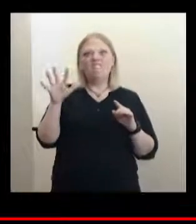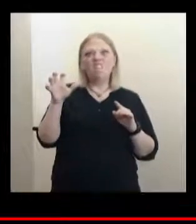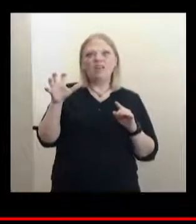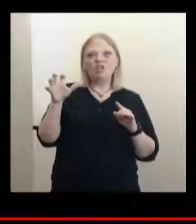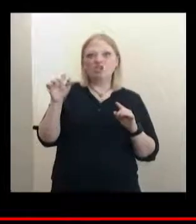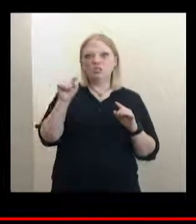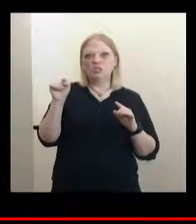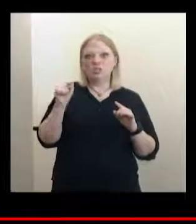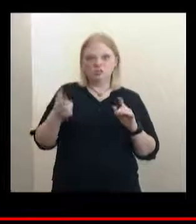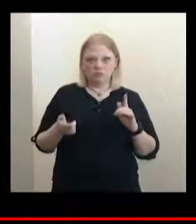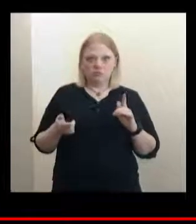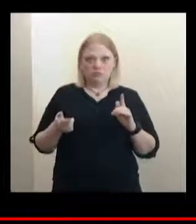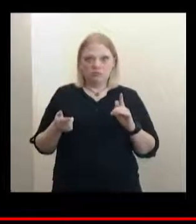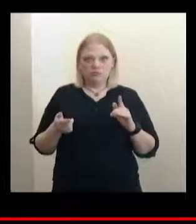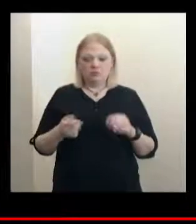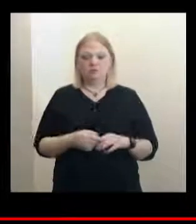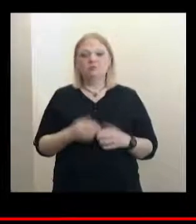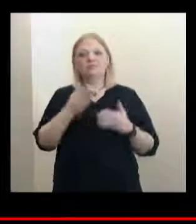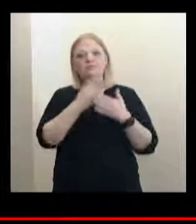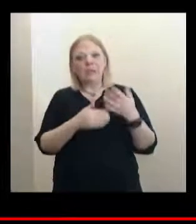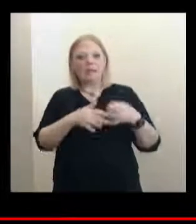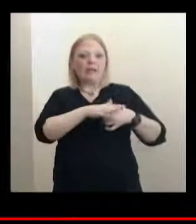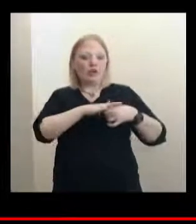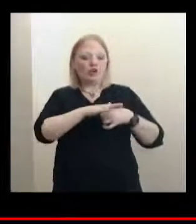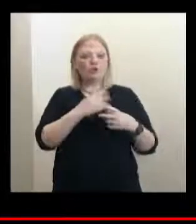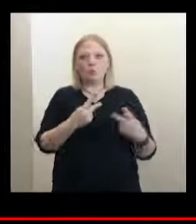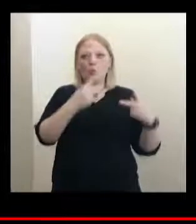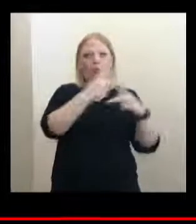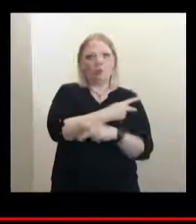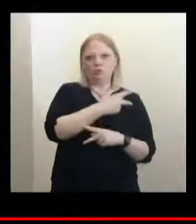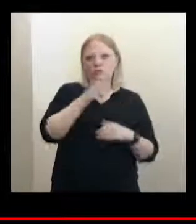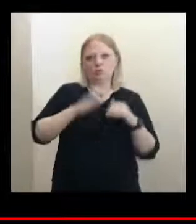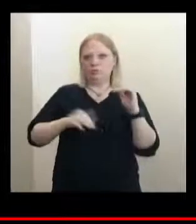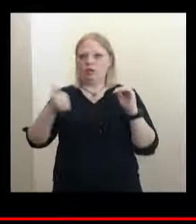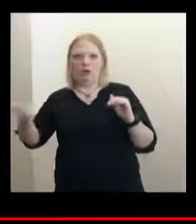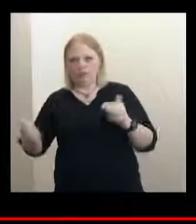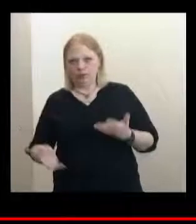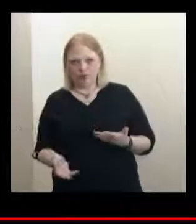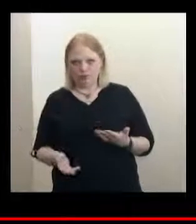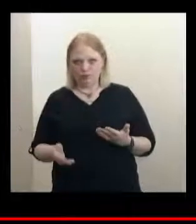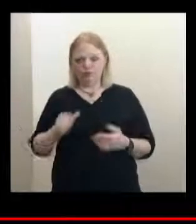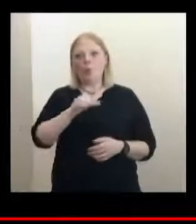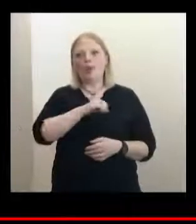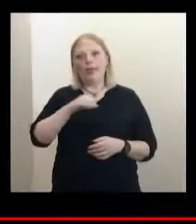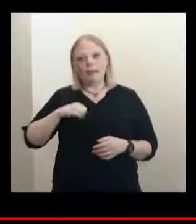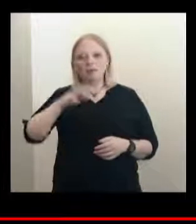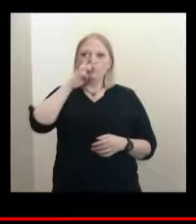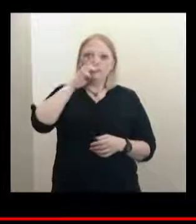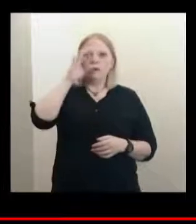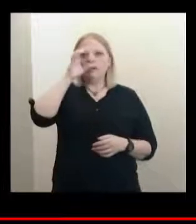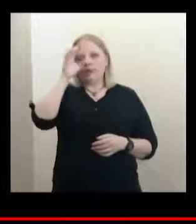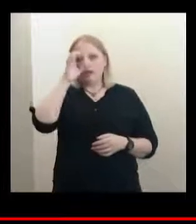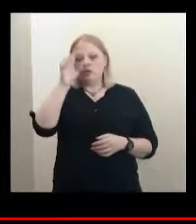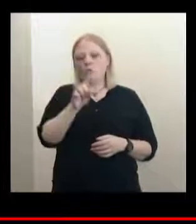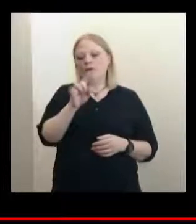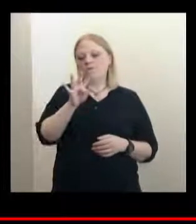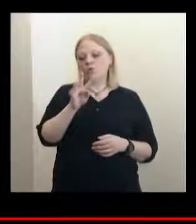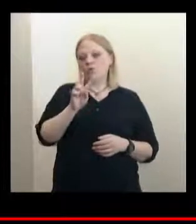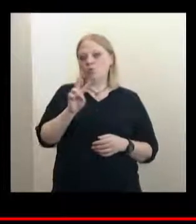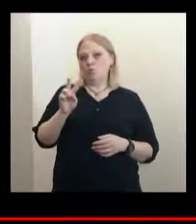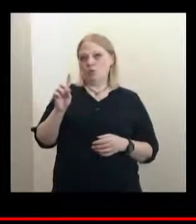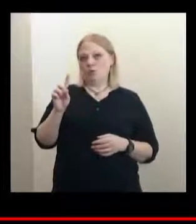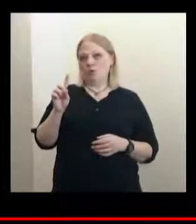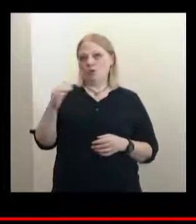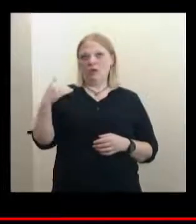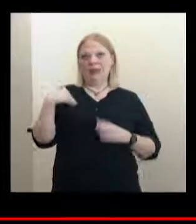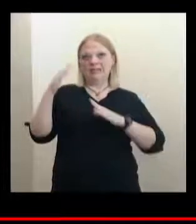you will note that there are some areas that are worse than others. Even though Amherst-Williamsville Clarence 14221 has the